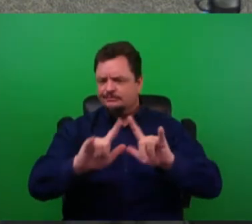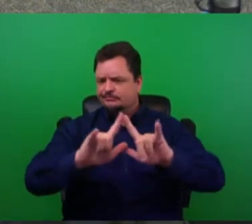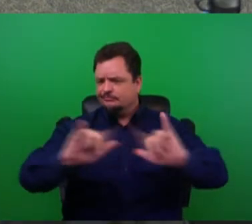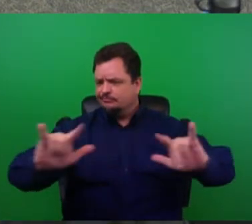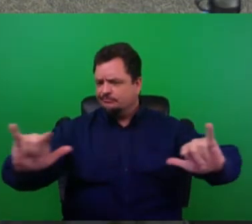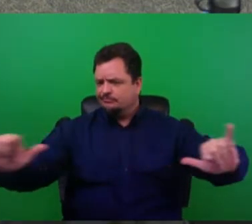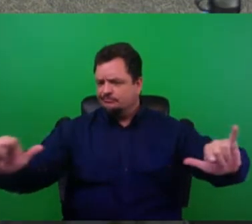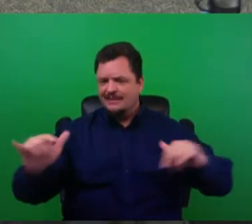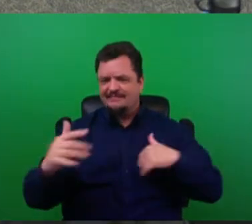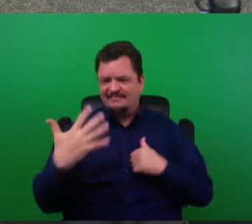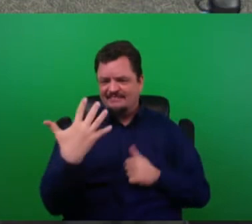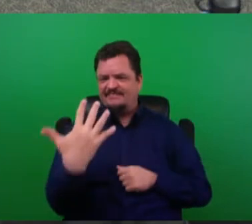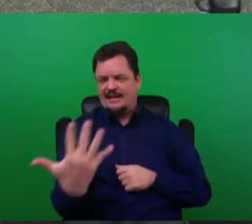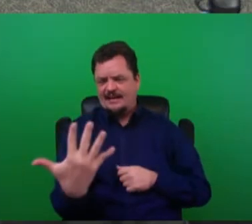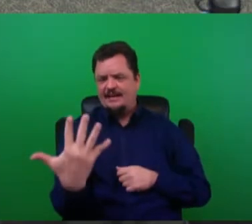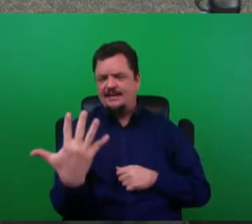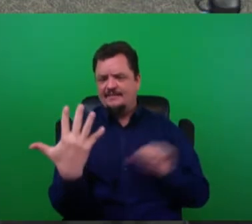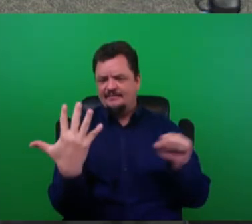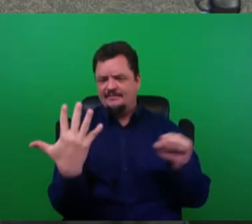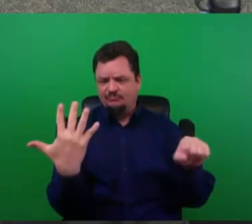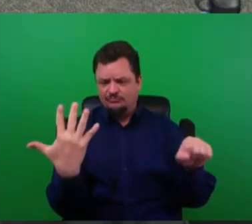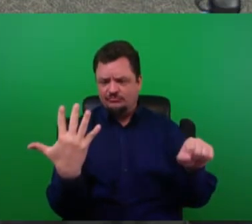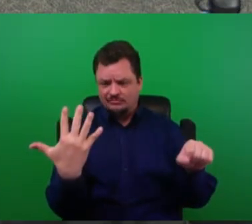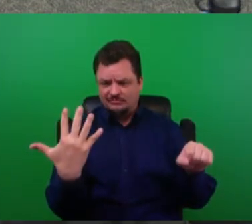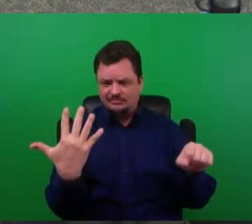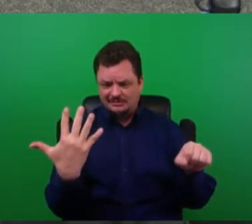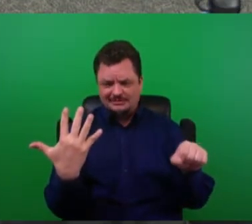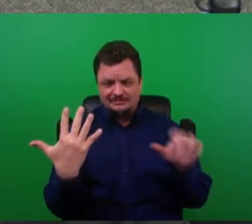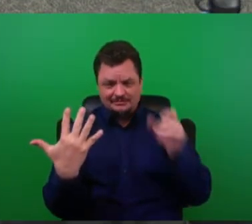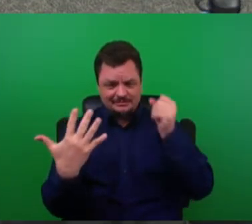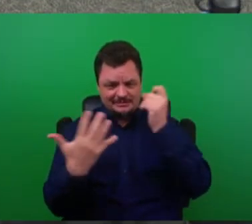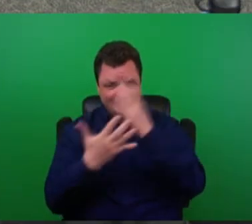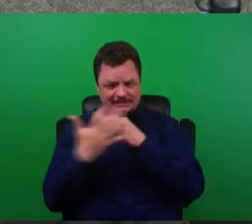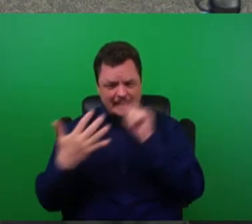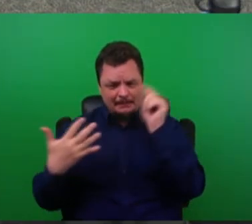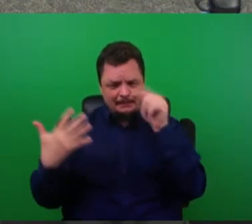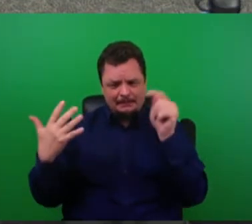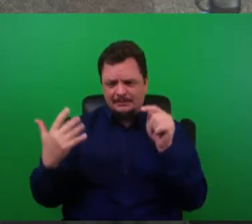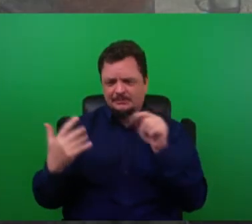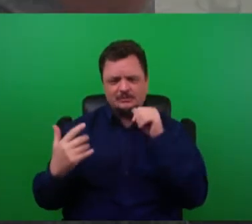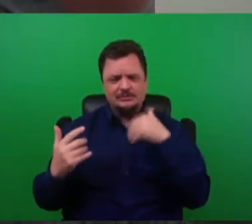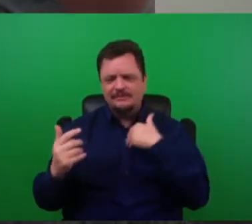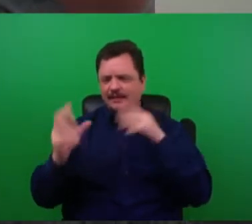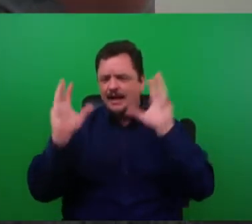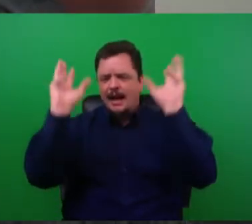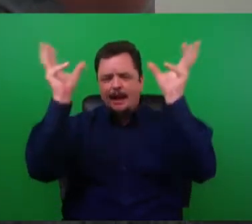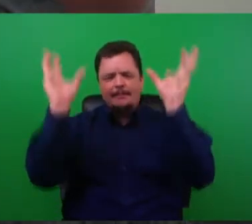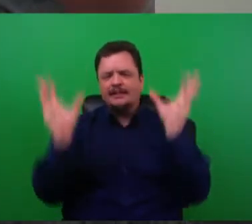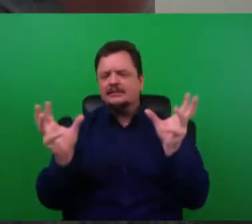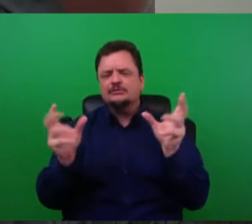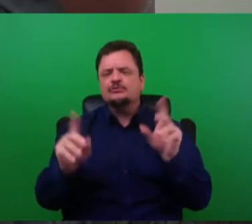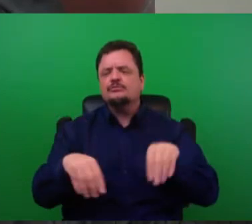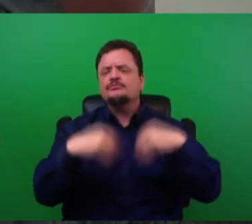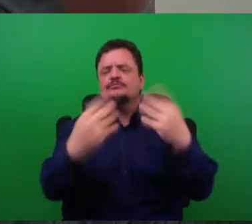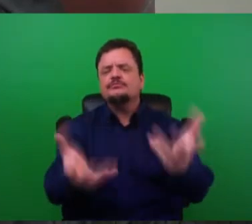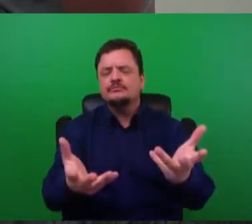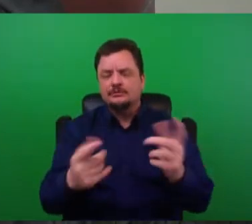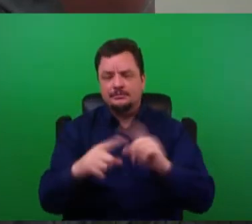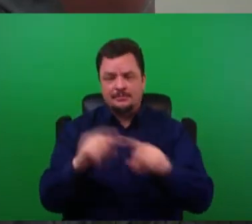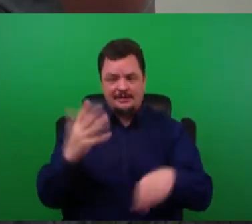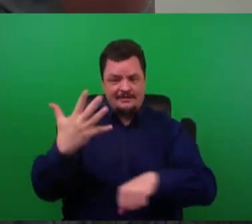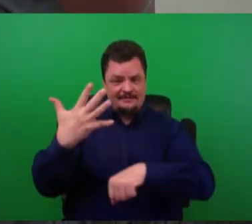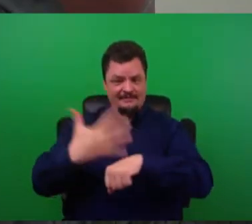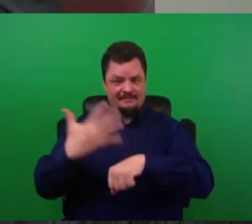on emergency responders to administer. Okay, mm-hmm. But so there's been 5 episodes where Narcan has been needed or